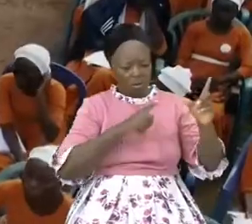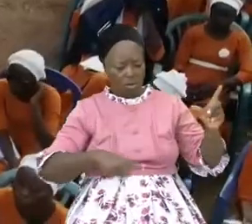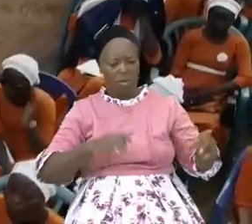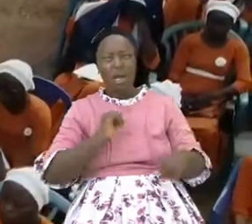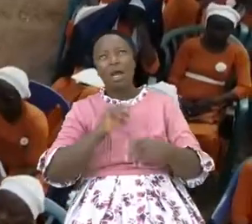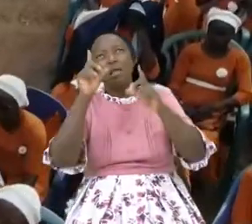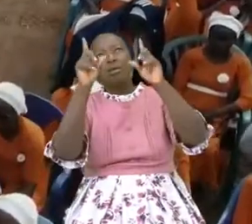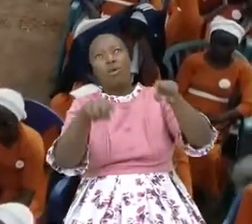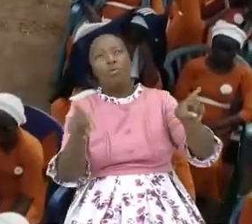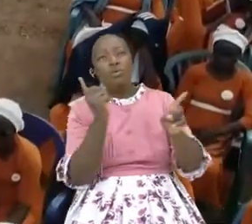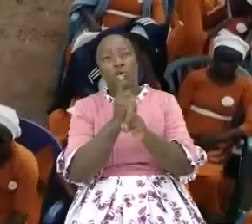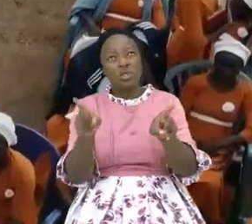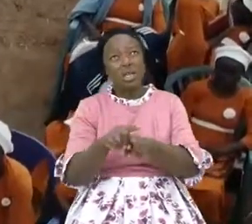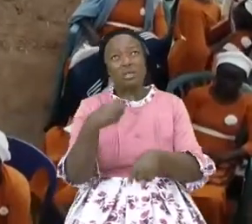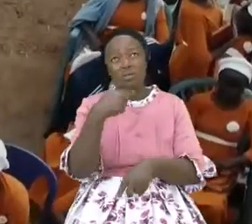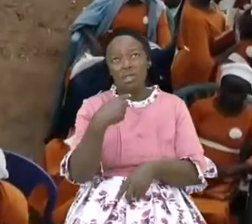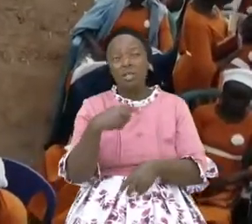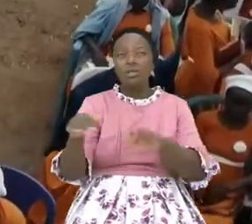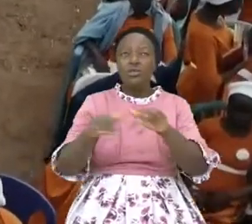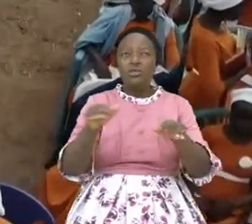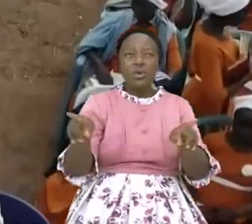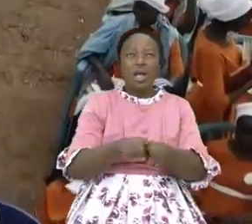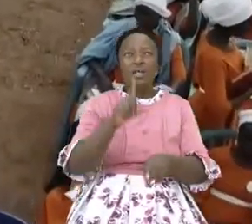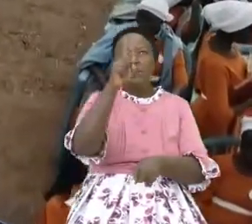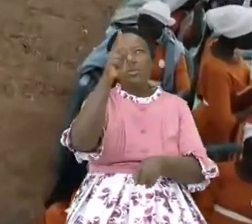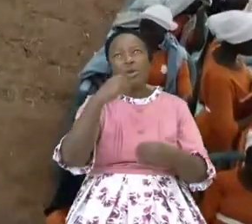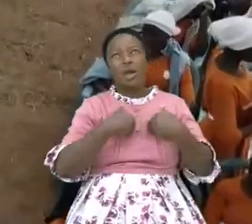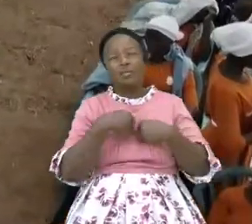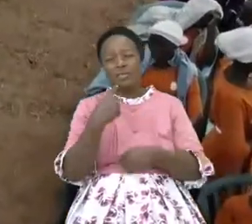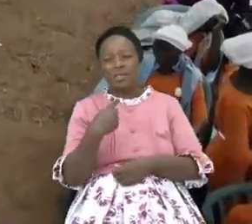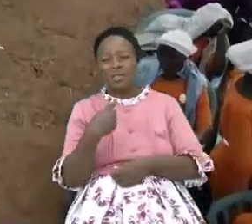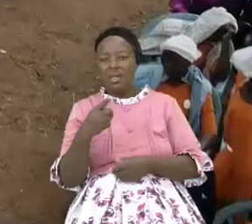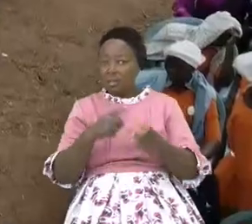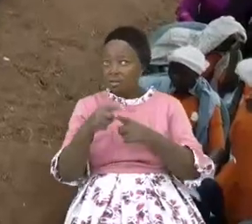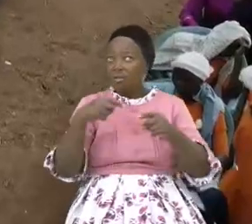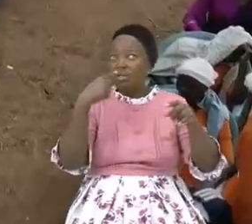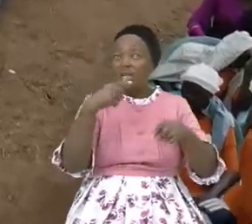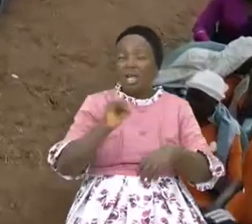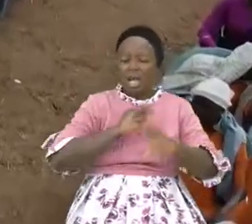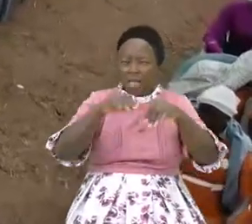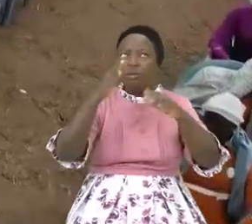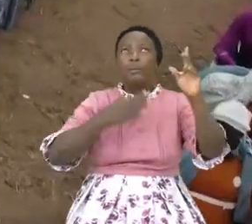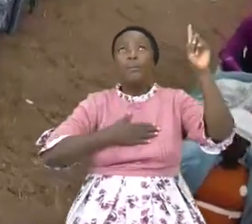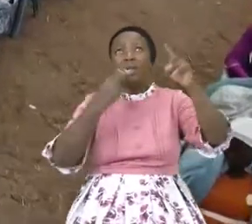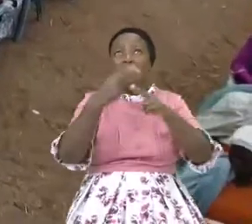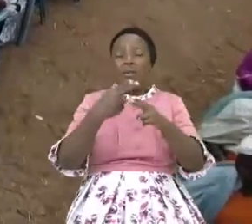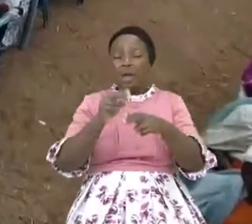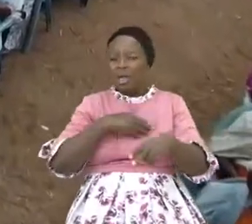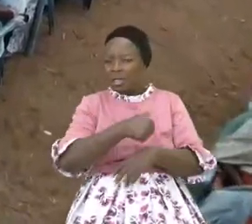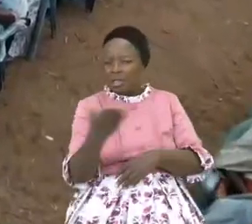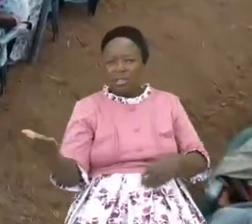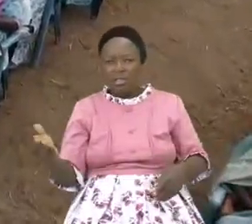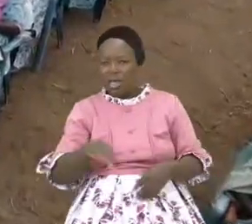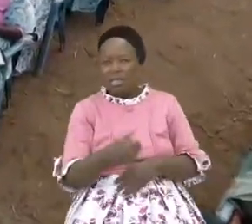come, like you said, do as thou hast said. You said, I give you my name, and